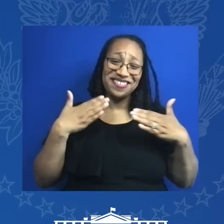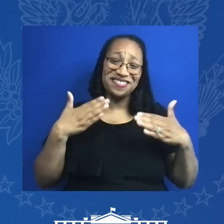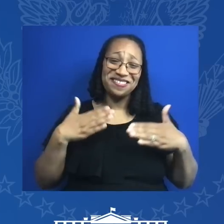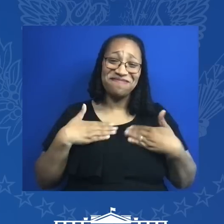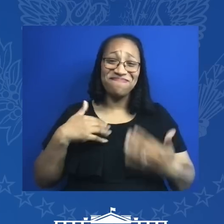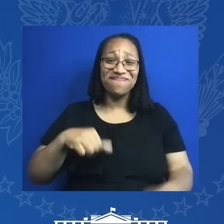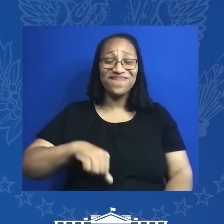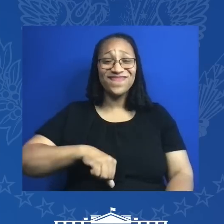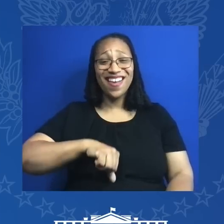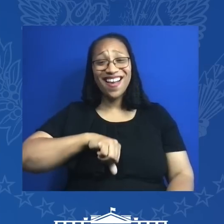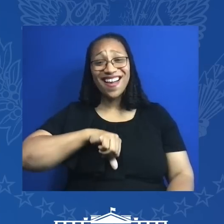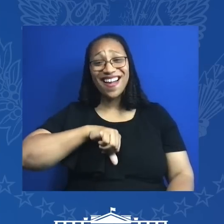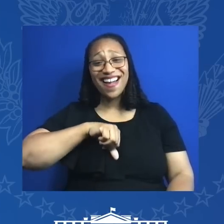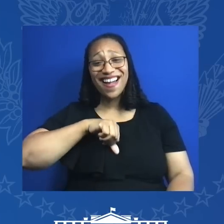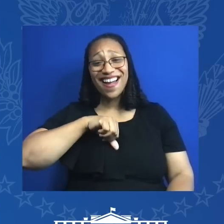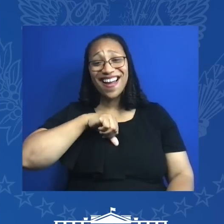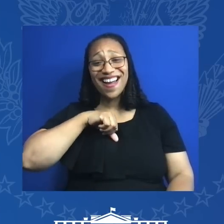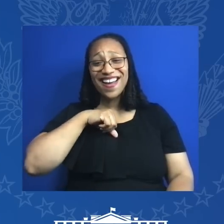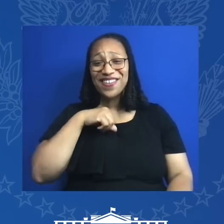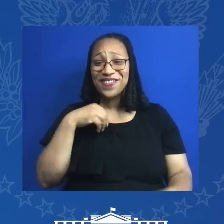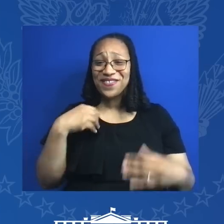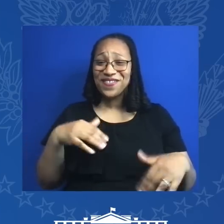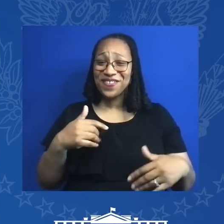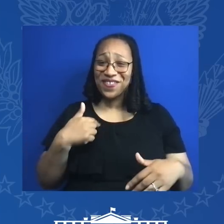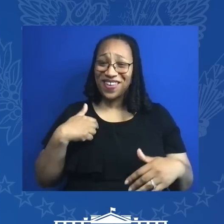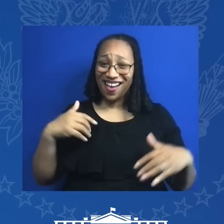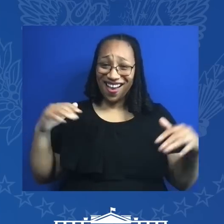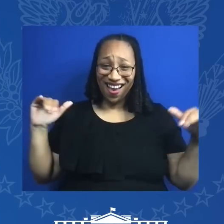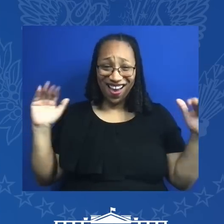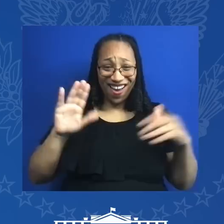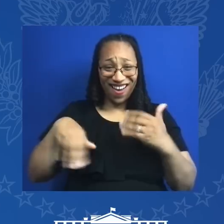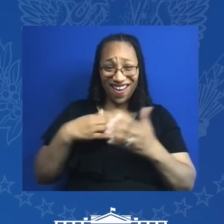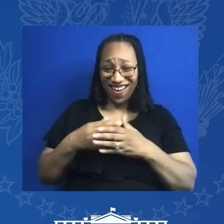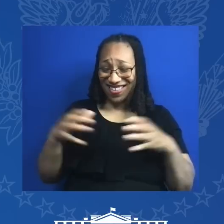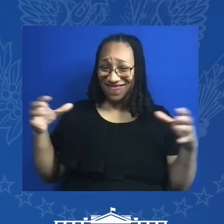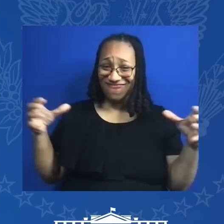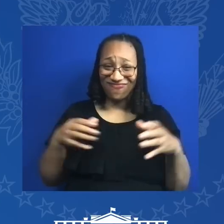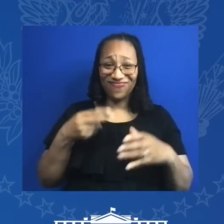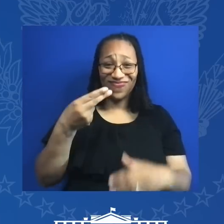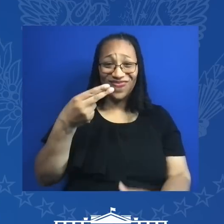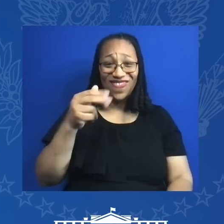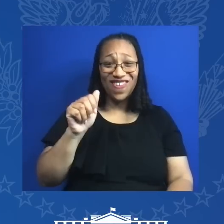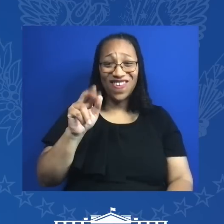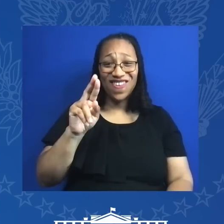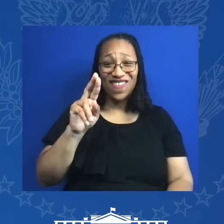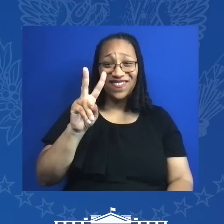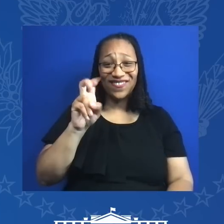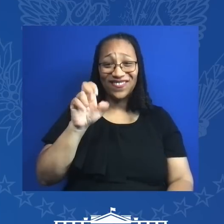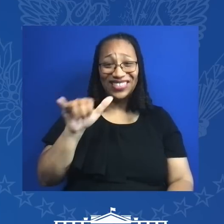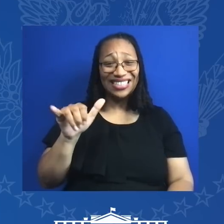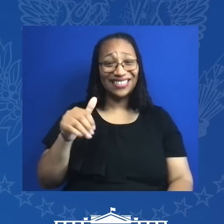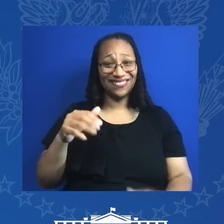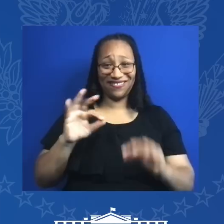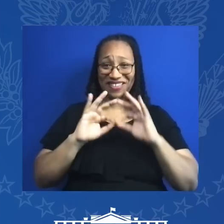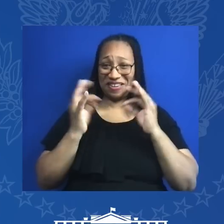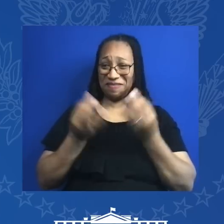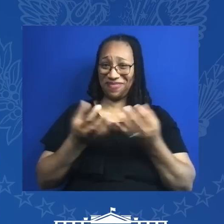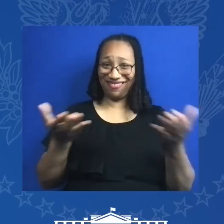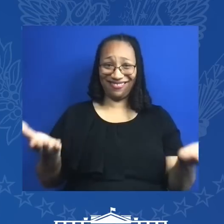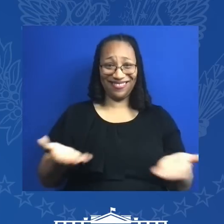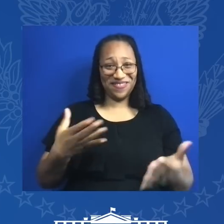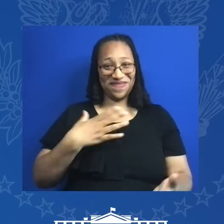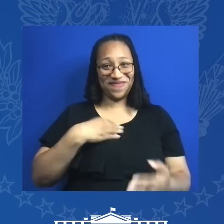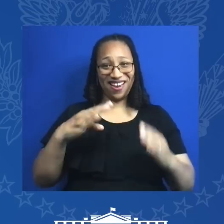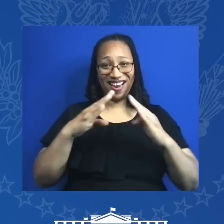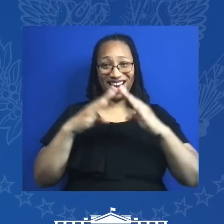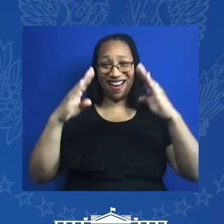We are the Harvey family, and we're thrilled to be here at the White House for this incredible celebration of joy with the